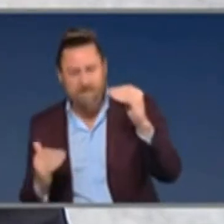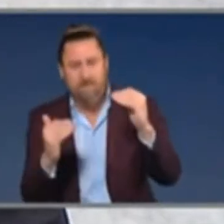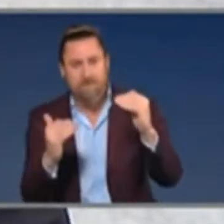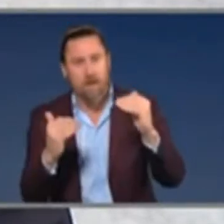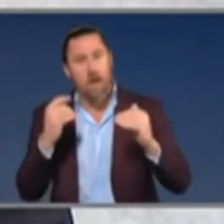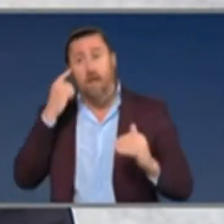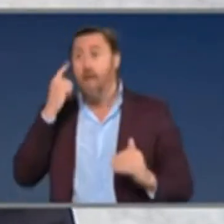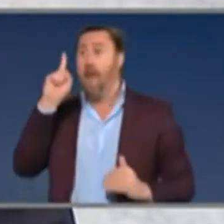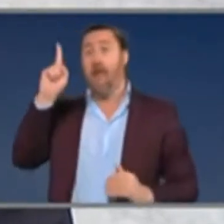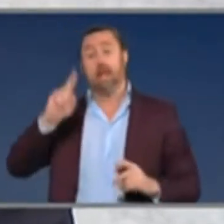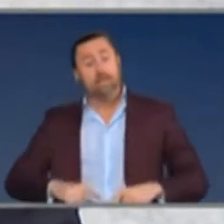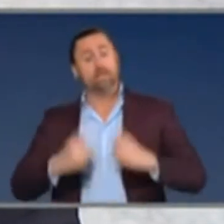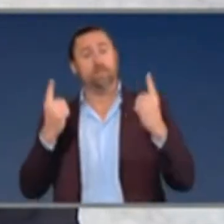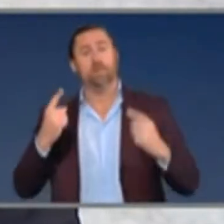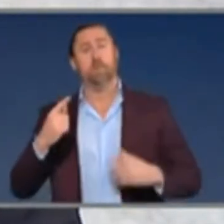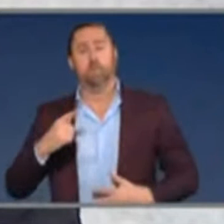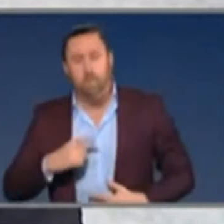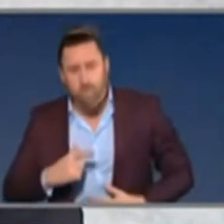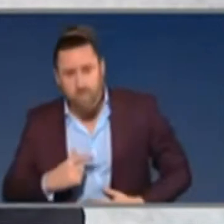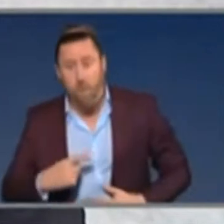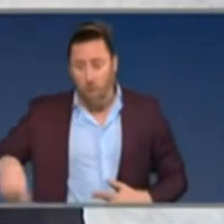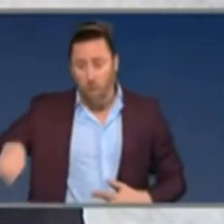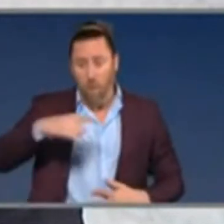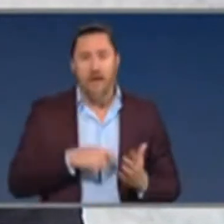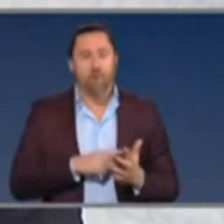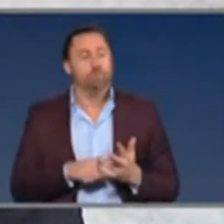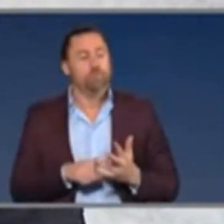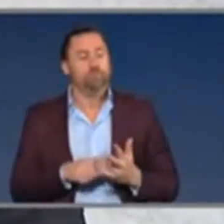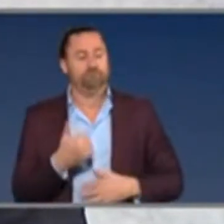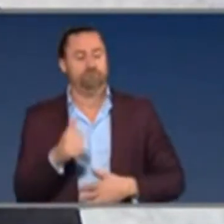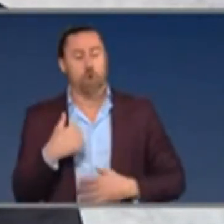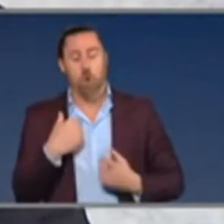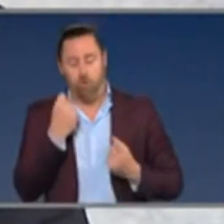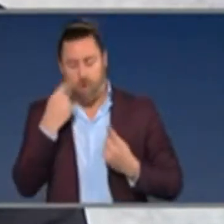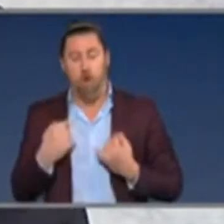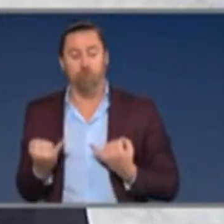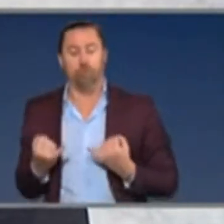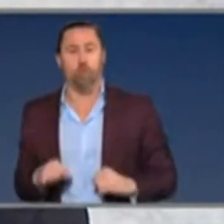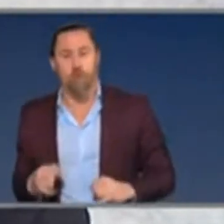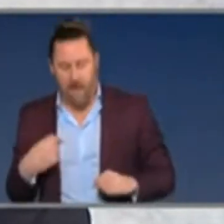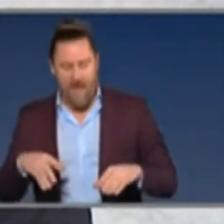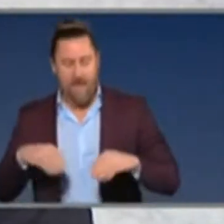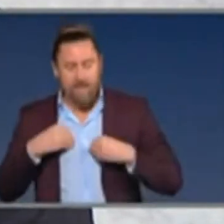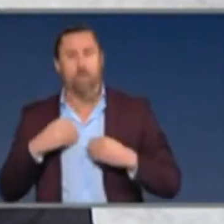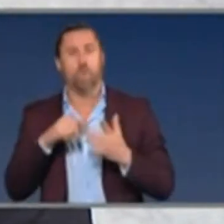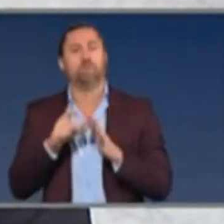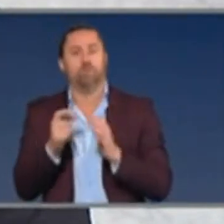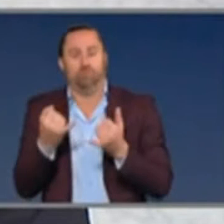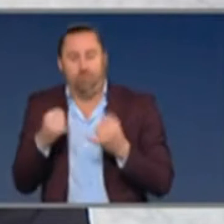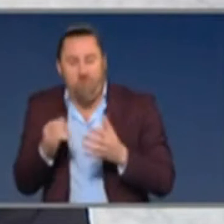this process is there has been some humble learnings that has led to its development and its